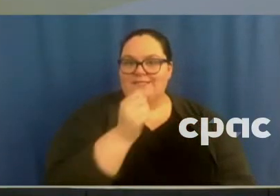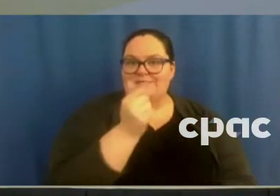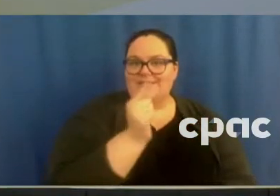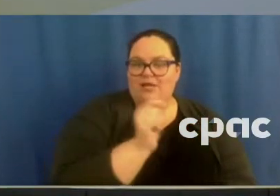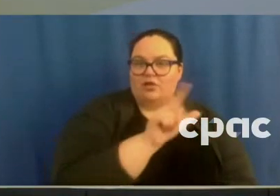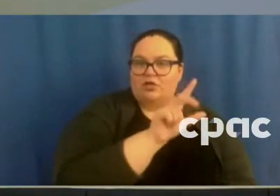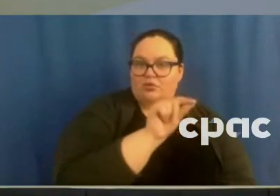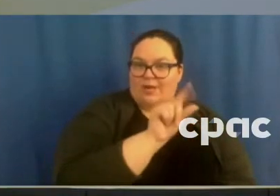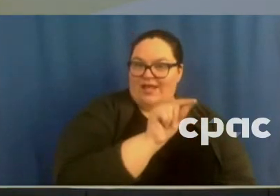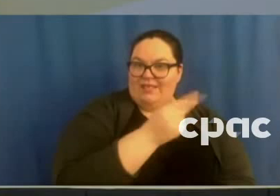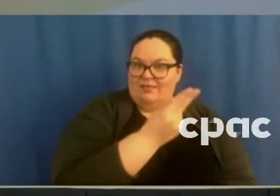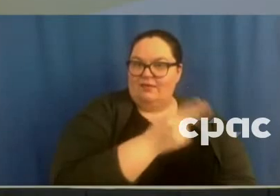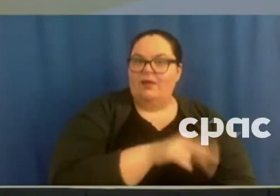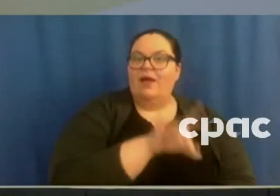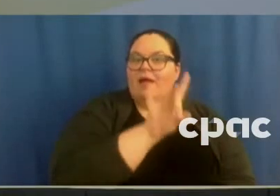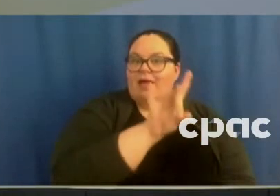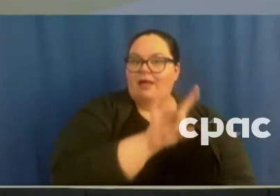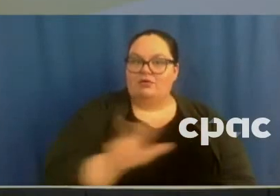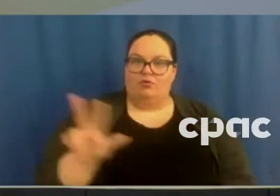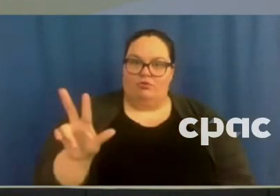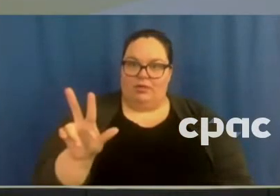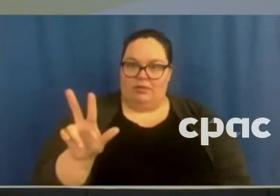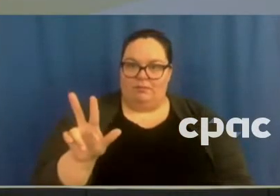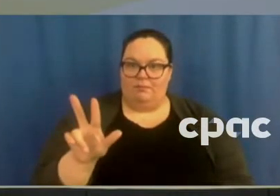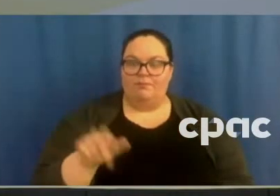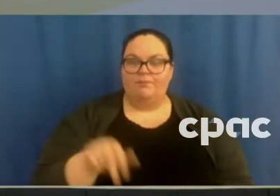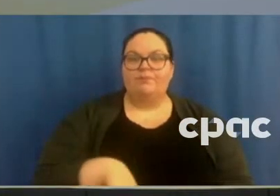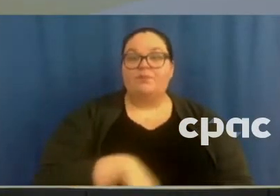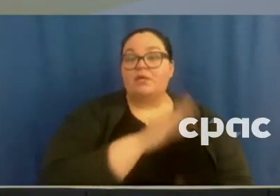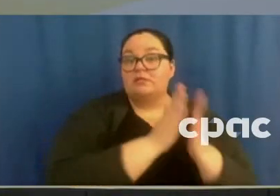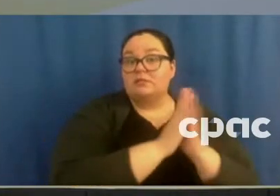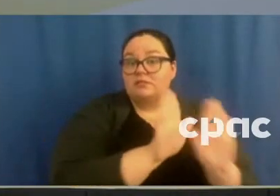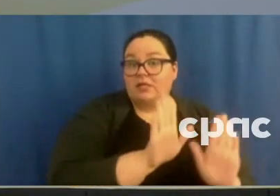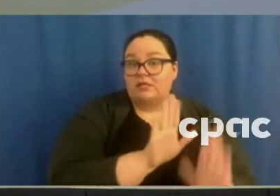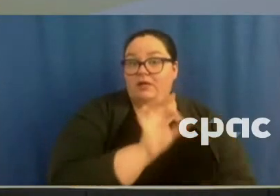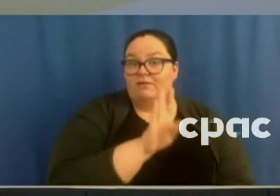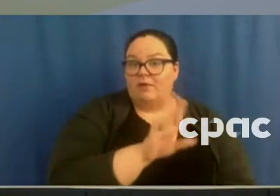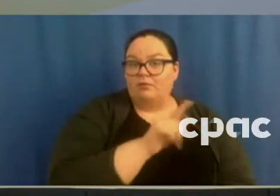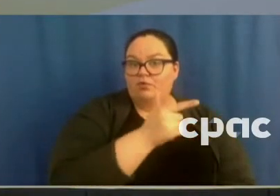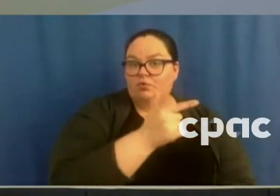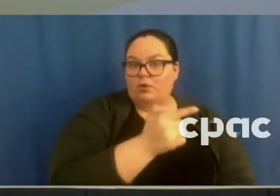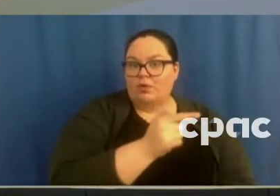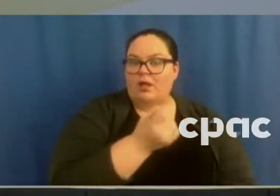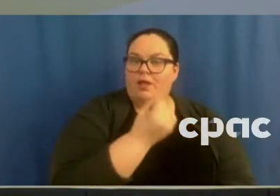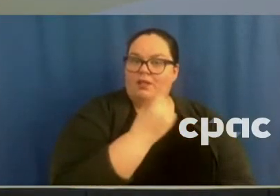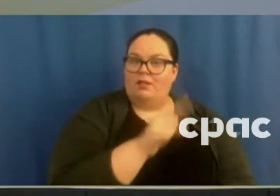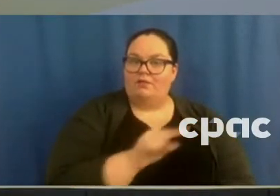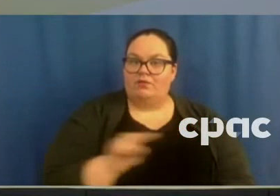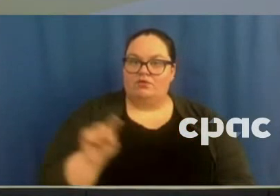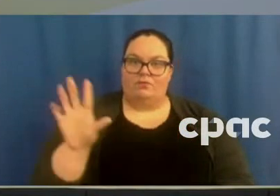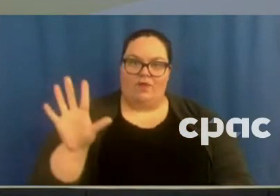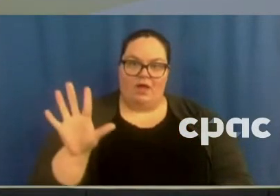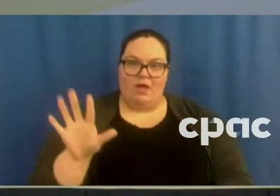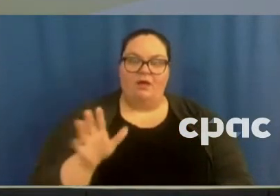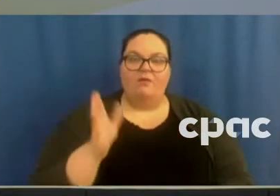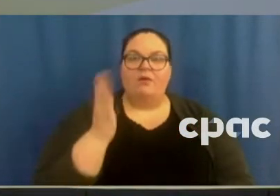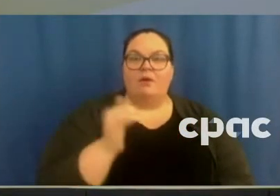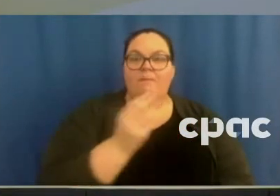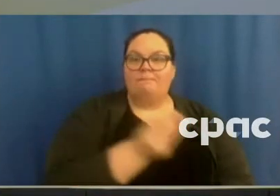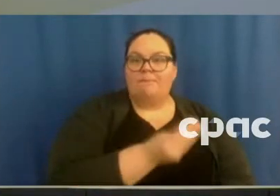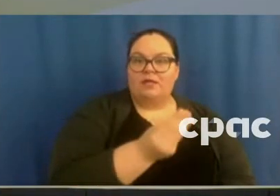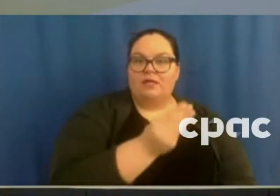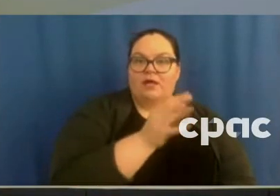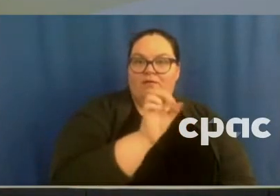20th, between 8 a.m. and 3 p.m. Sunday, February 21st, between 11 a.m. and 5 p.m. Monday,